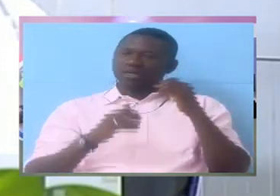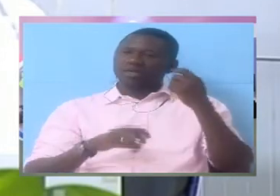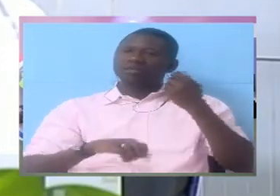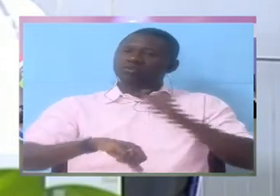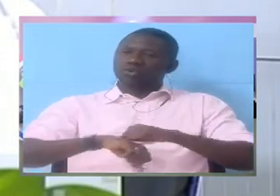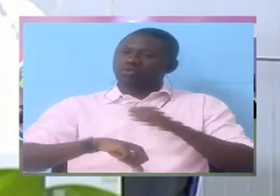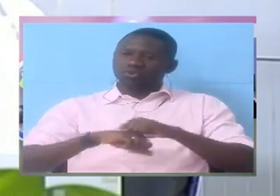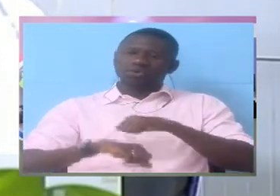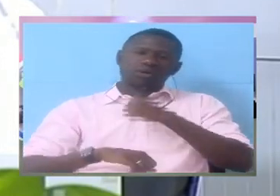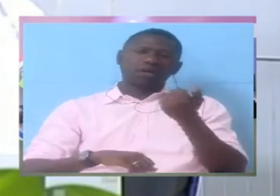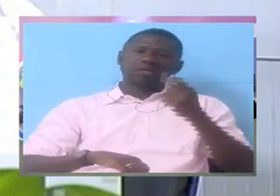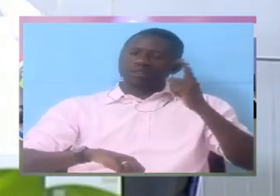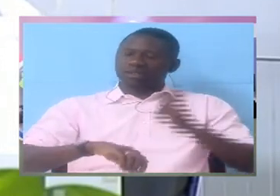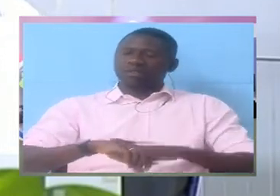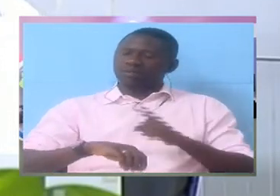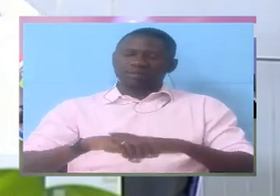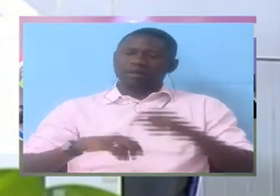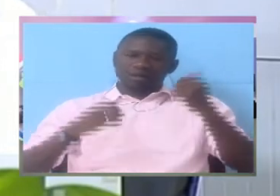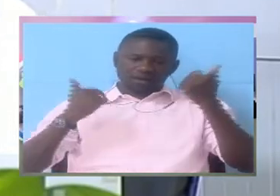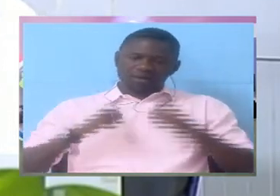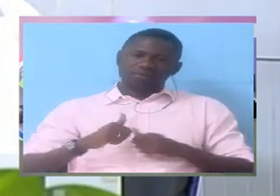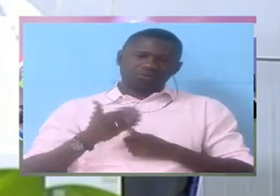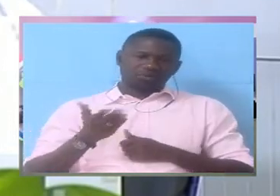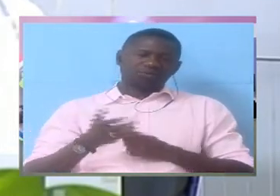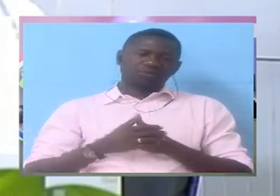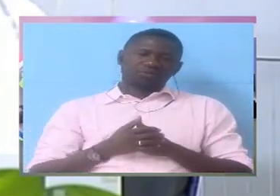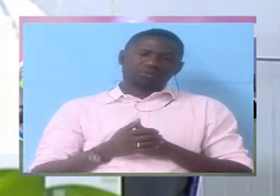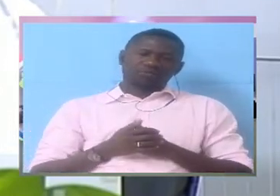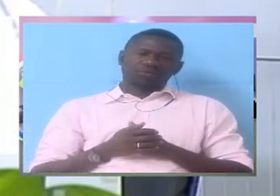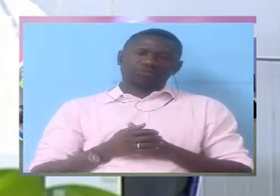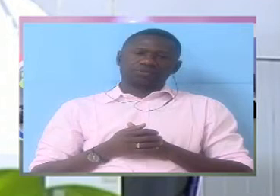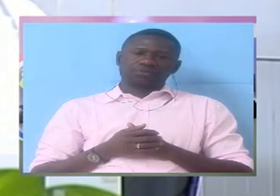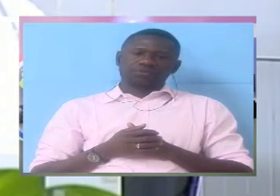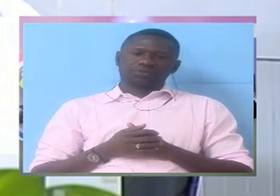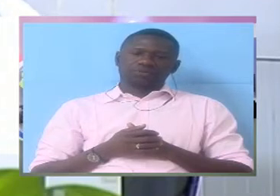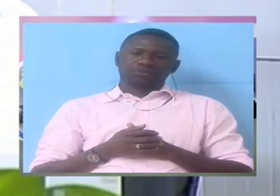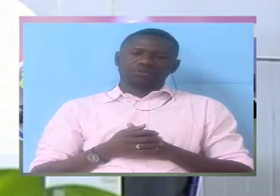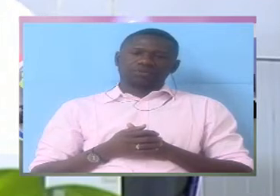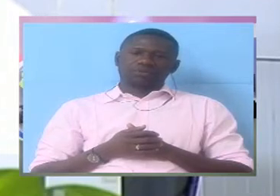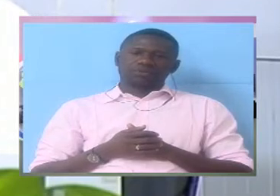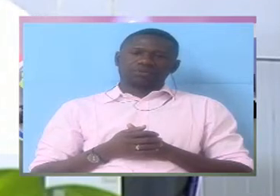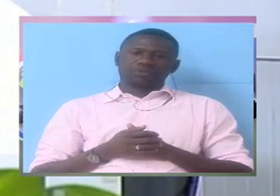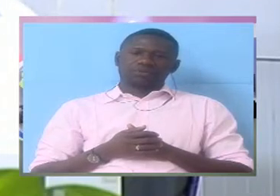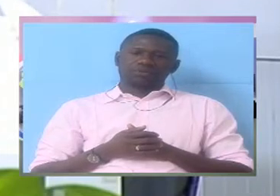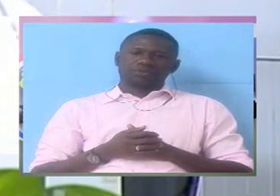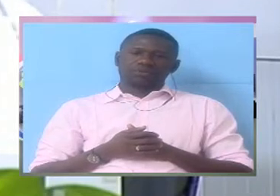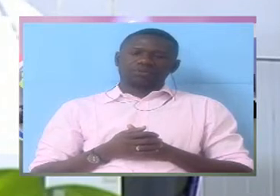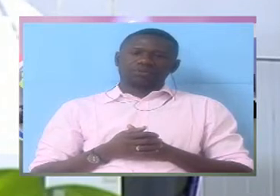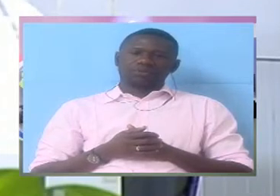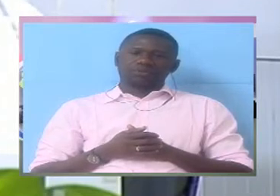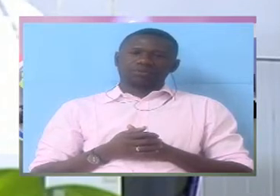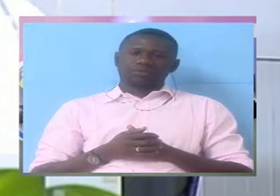will tell you, but Council, what do you take to be? What do you take to be a torture?